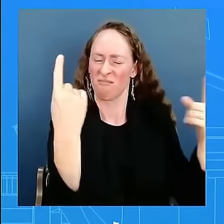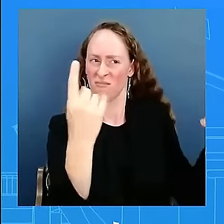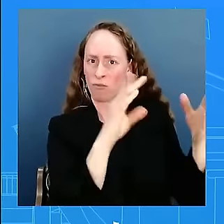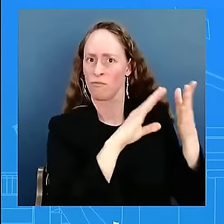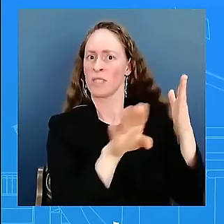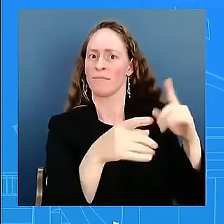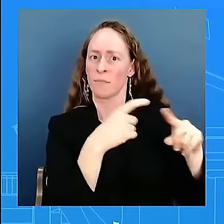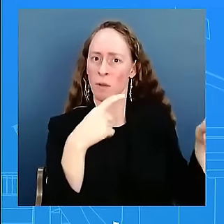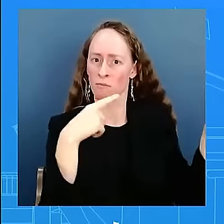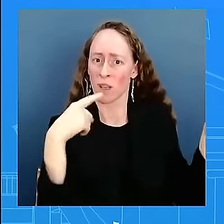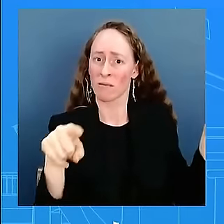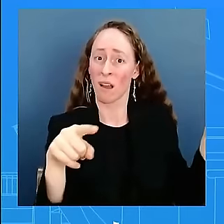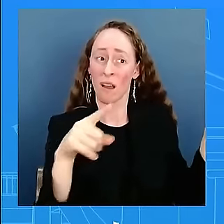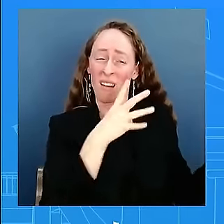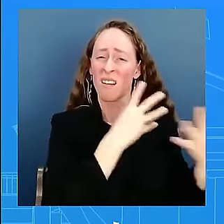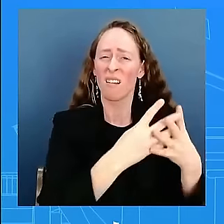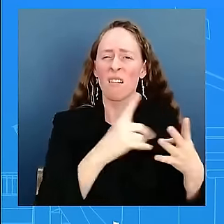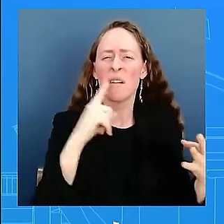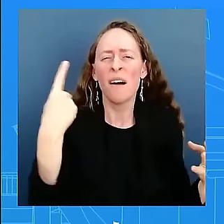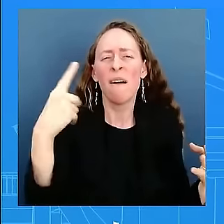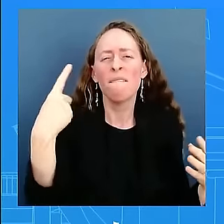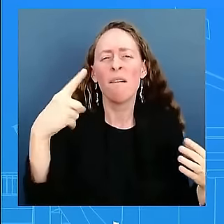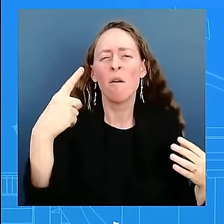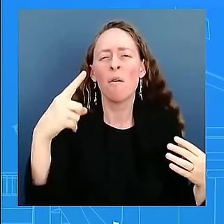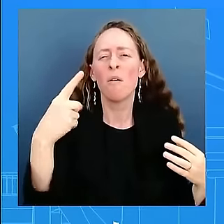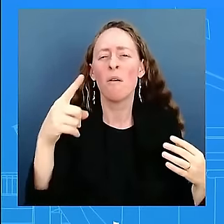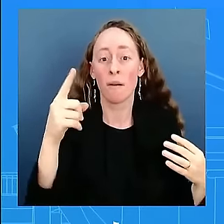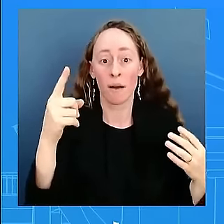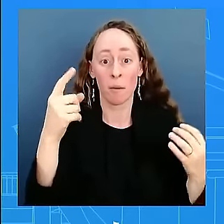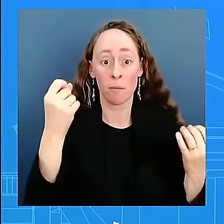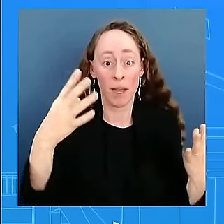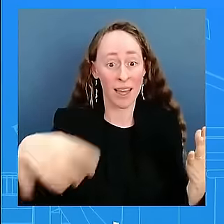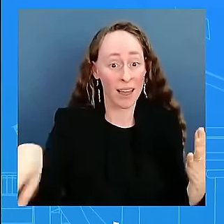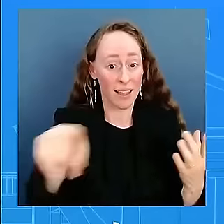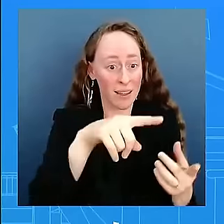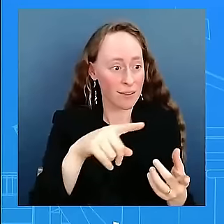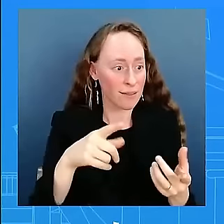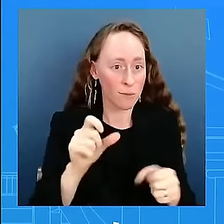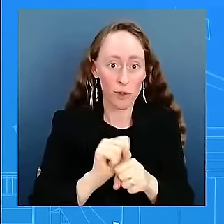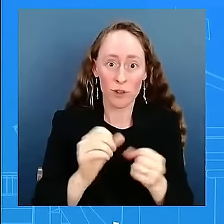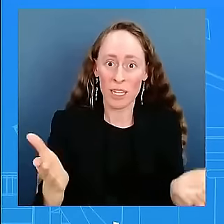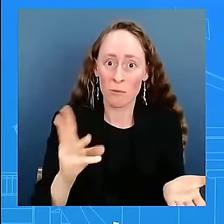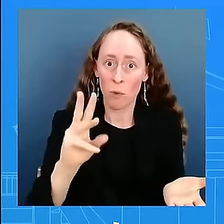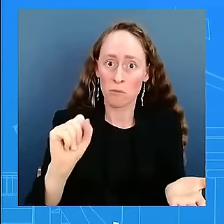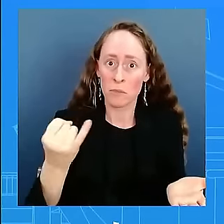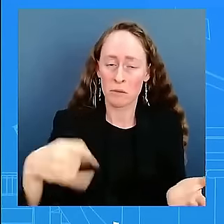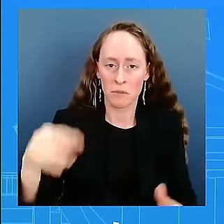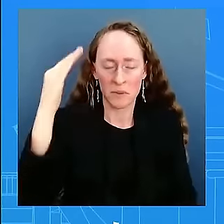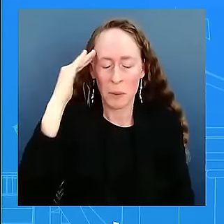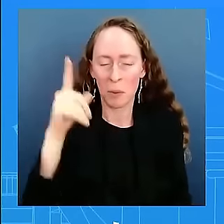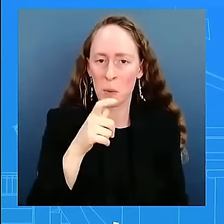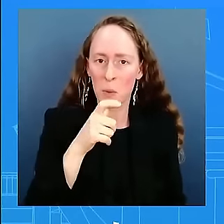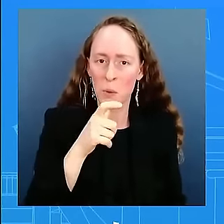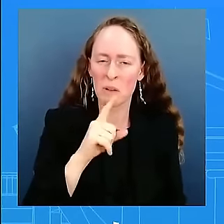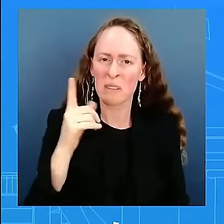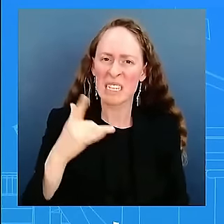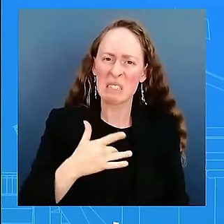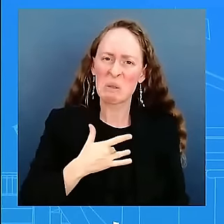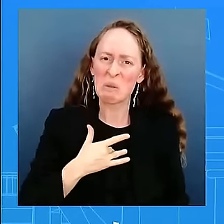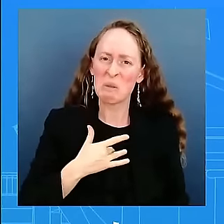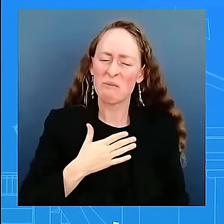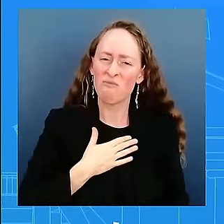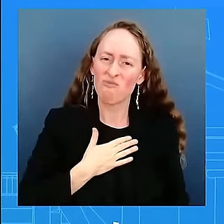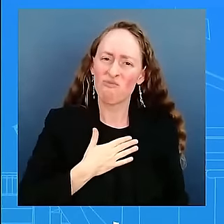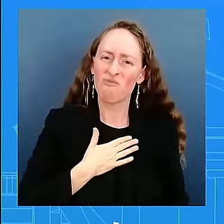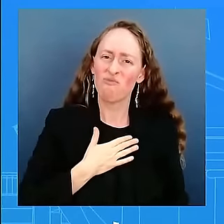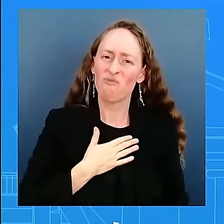team, this is personal. And I know for the families of Paul, Evan, Alsu, and Vladimir, it's one of the best days